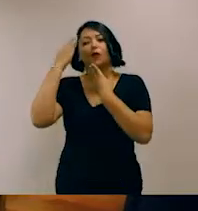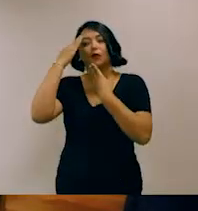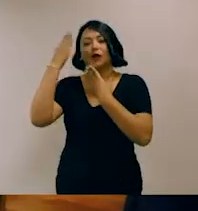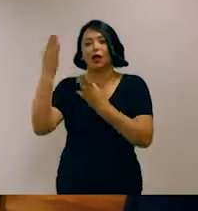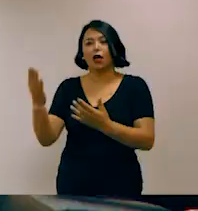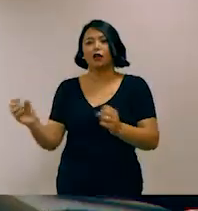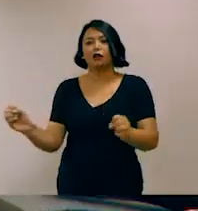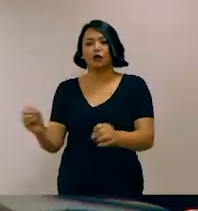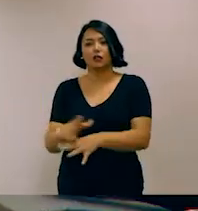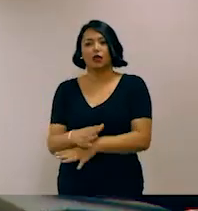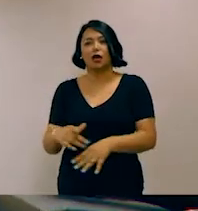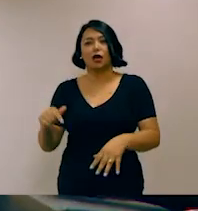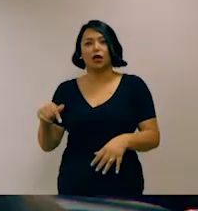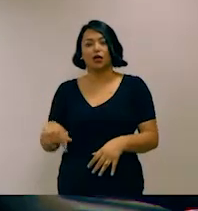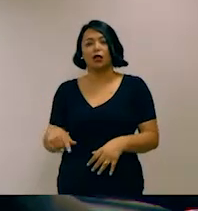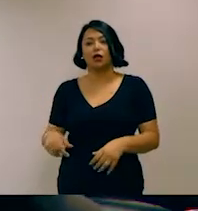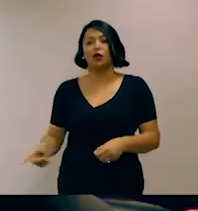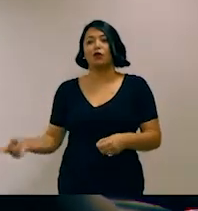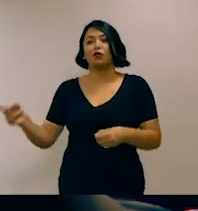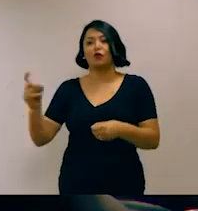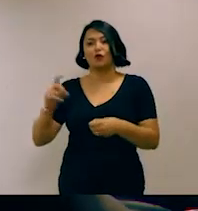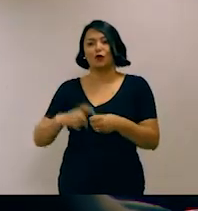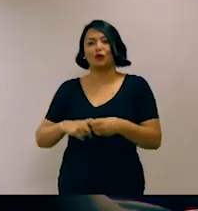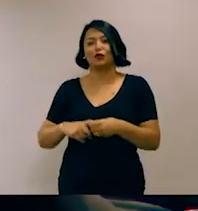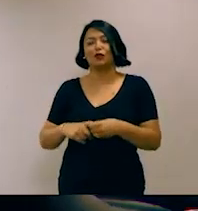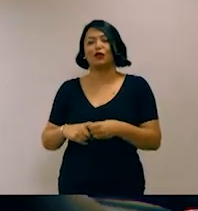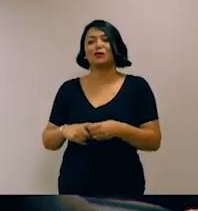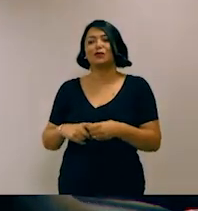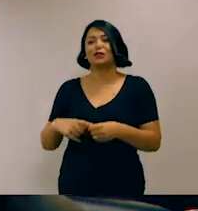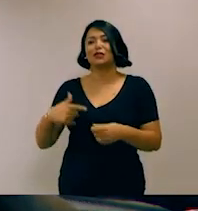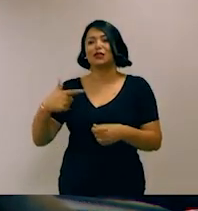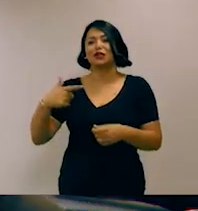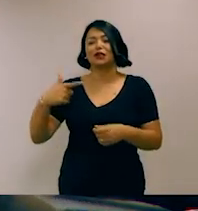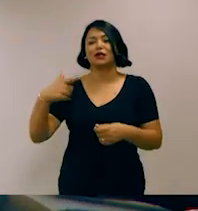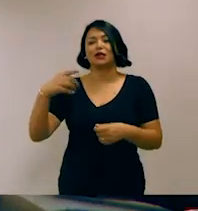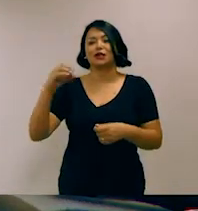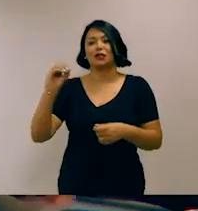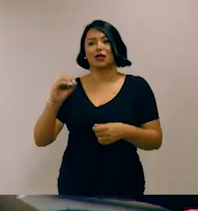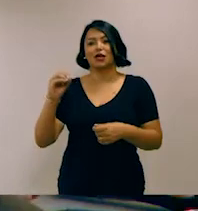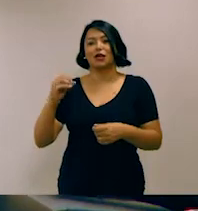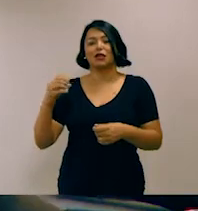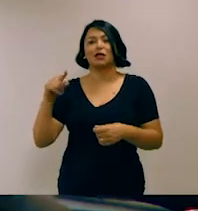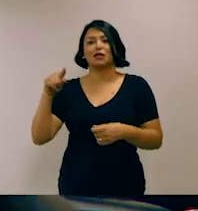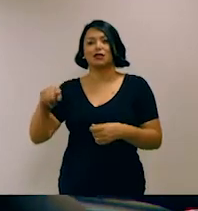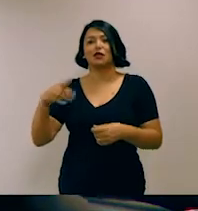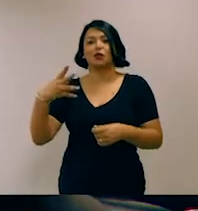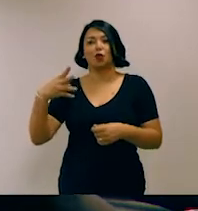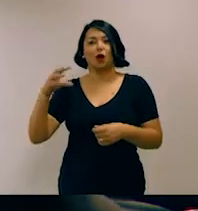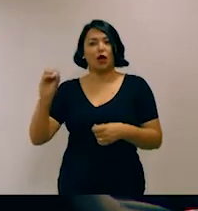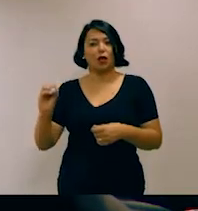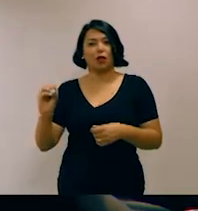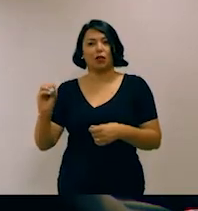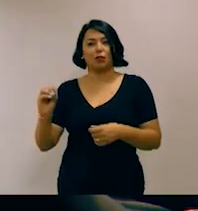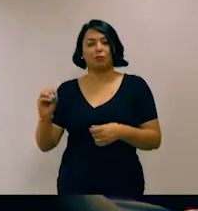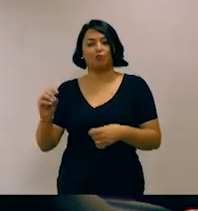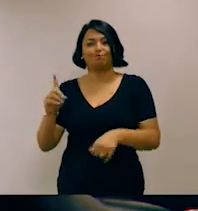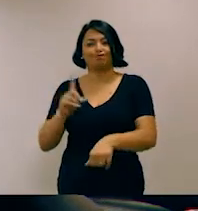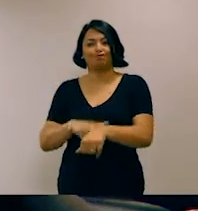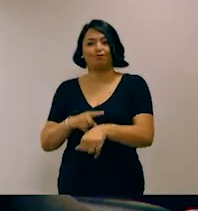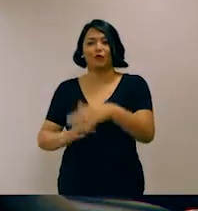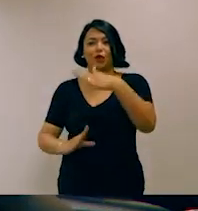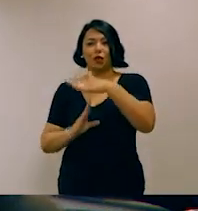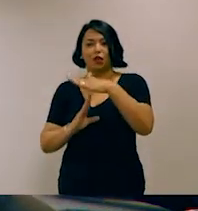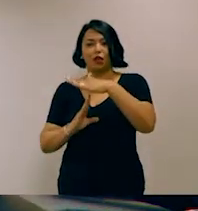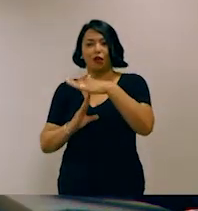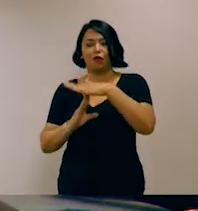Thank you very much. I'm going to conclude this panel, and let's come back at 10:40. We are 10 minutes late, so we're going to diminish